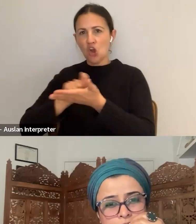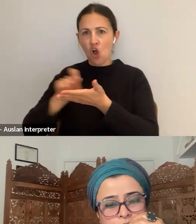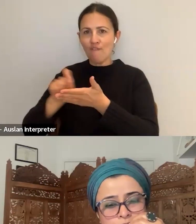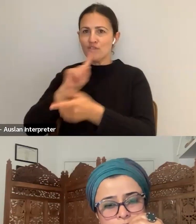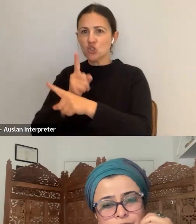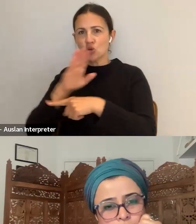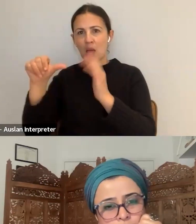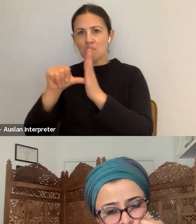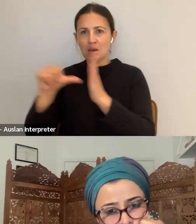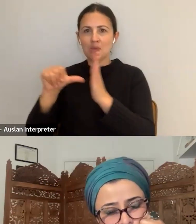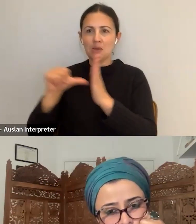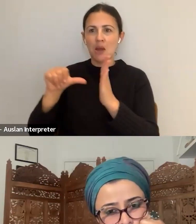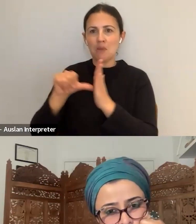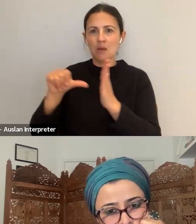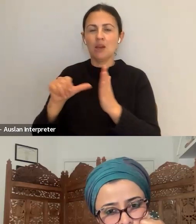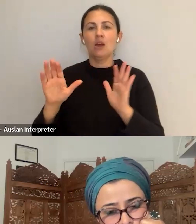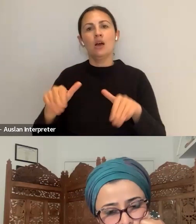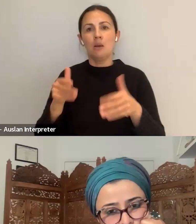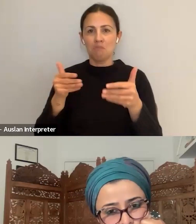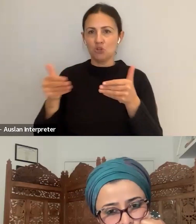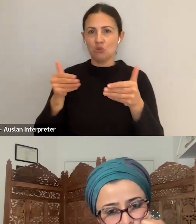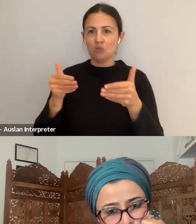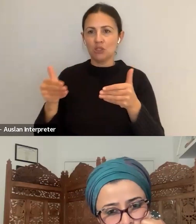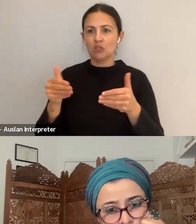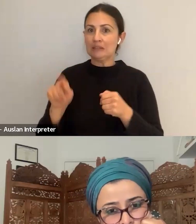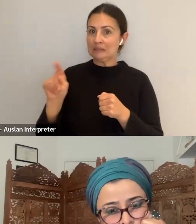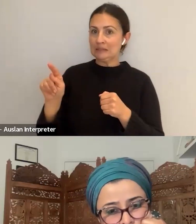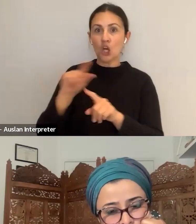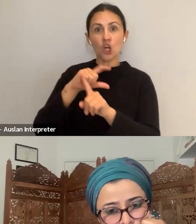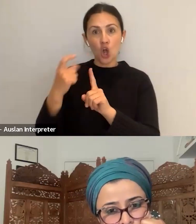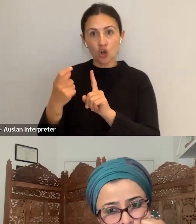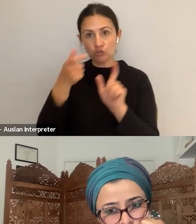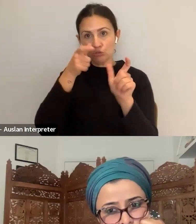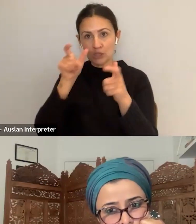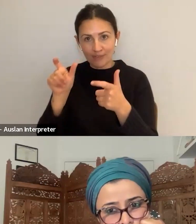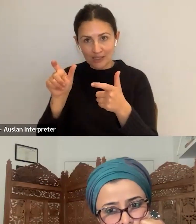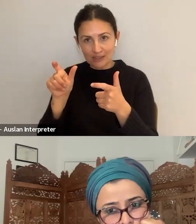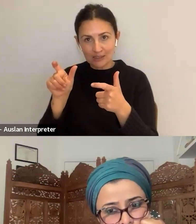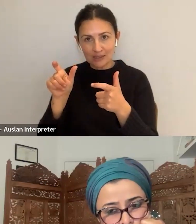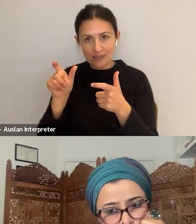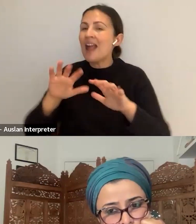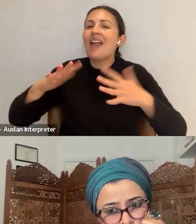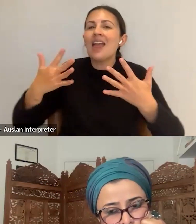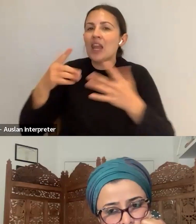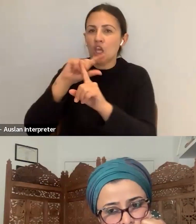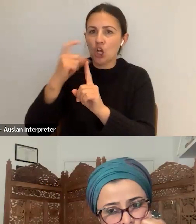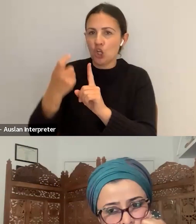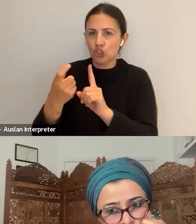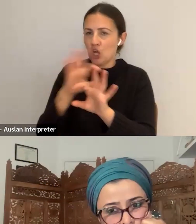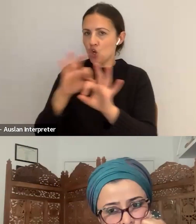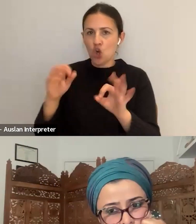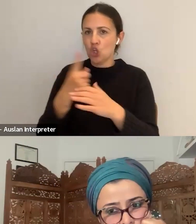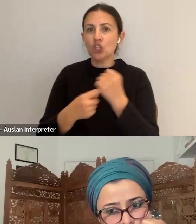a boardroom where cultural governance is not articulated, and not just First Nations cultural governance, but cultural governance more broadly, say like the culture of